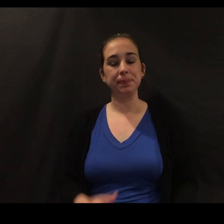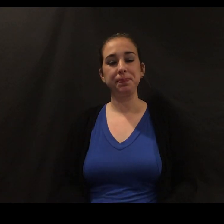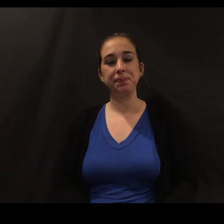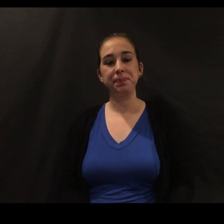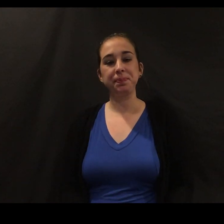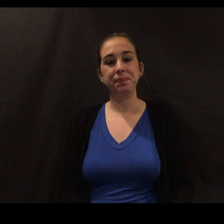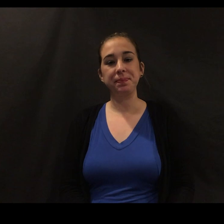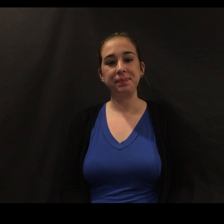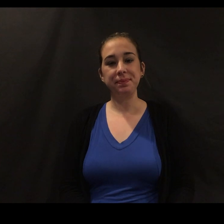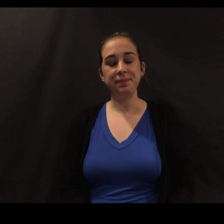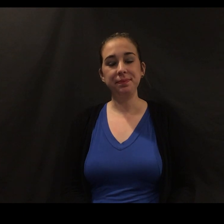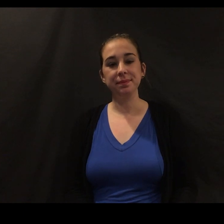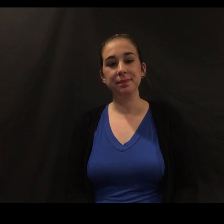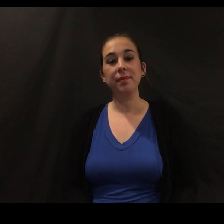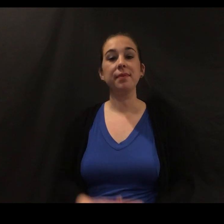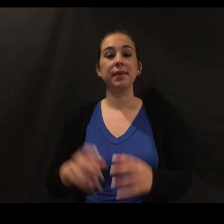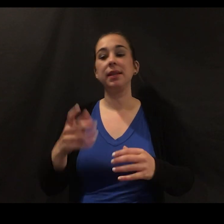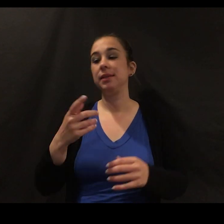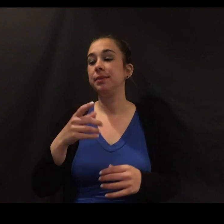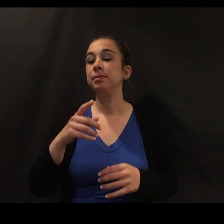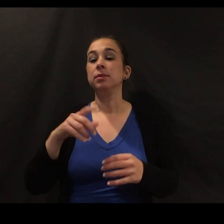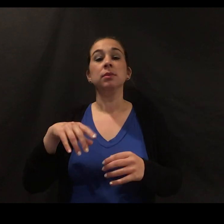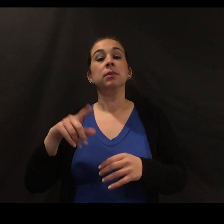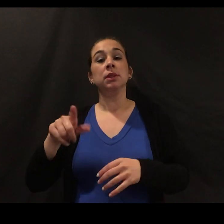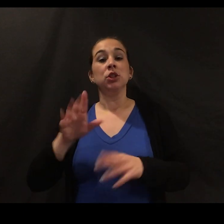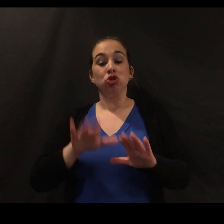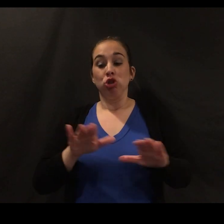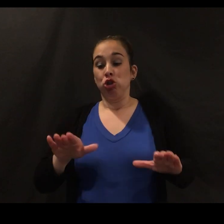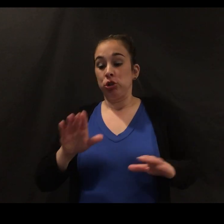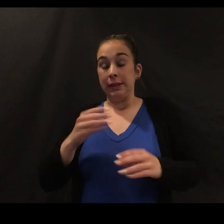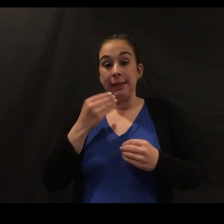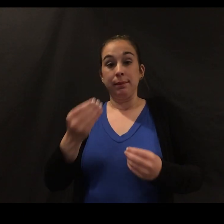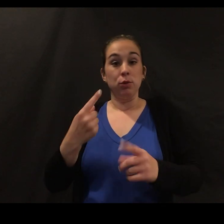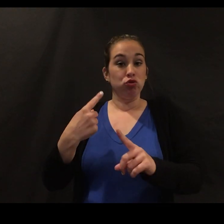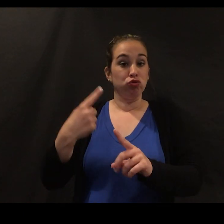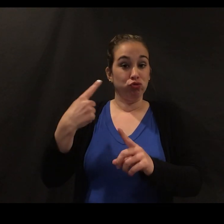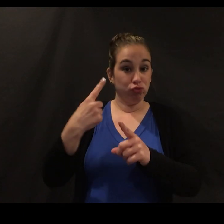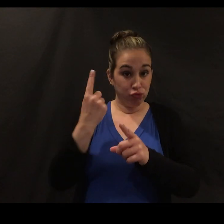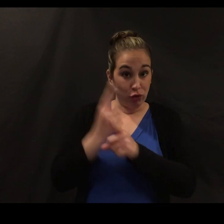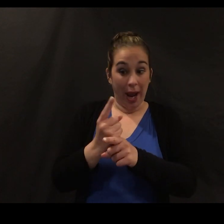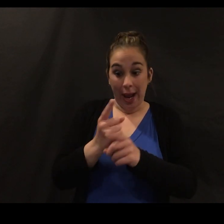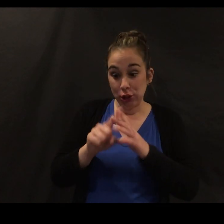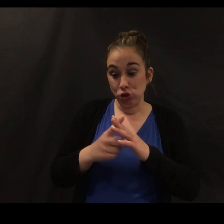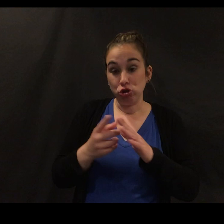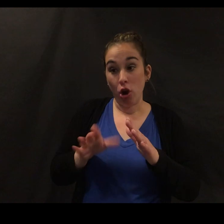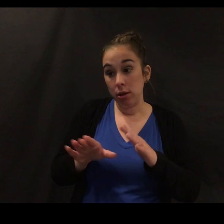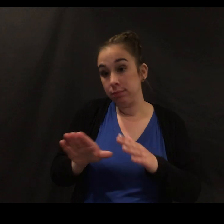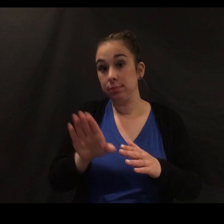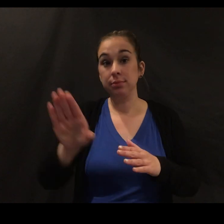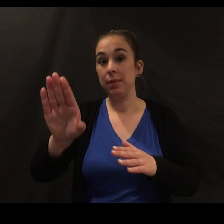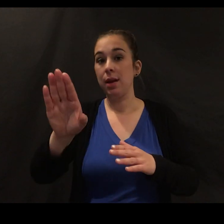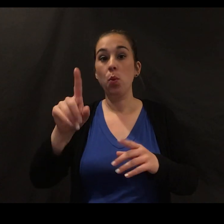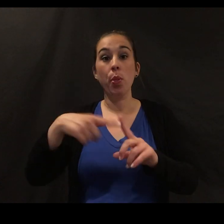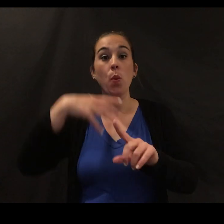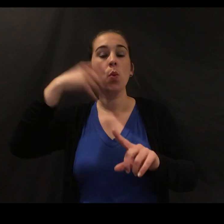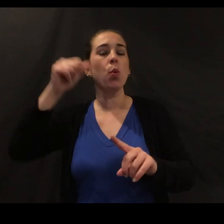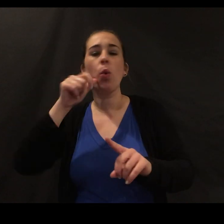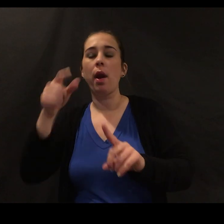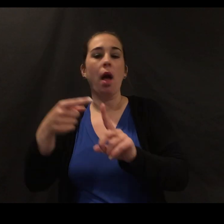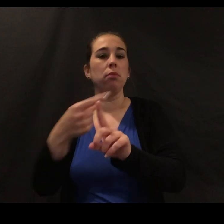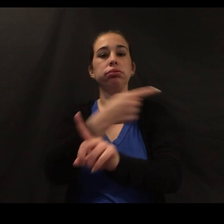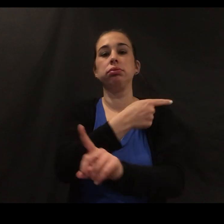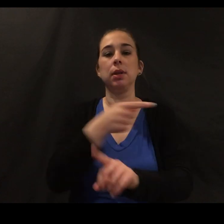Start children off on the way they should go, and even when they're old, they will not turn from it. Proverbs 22:6. We want to